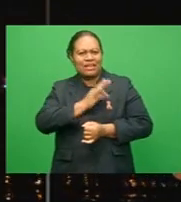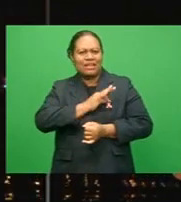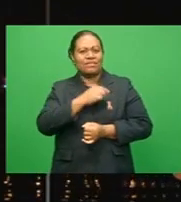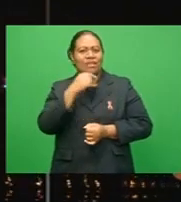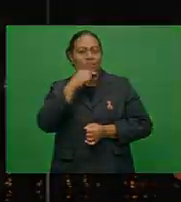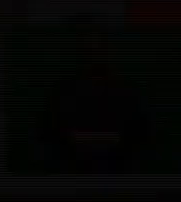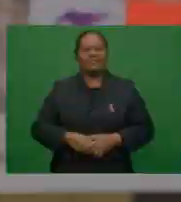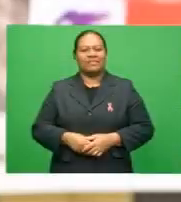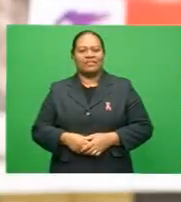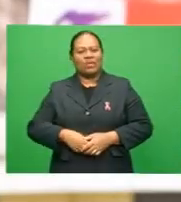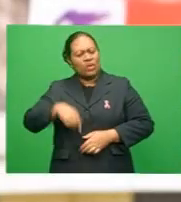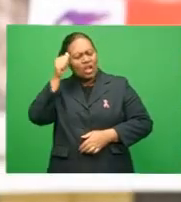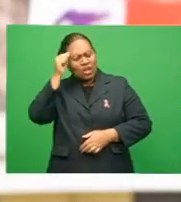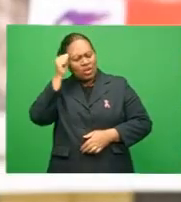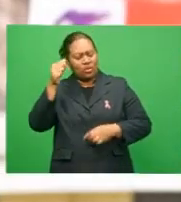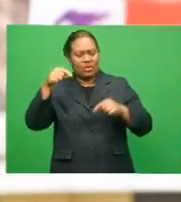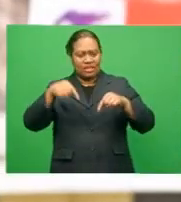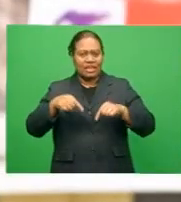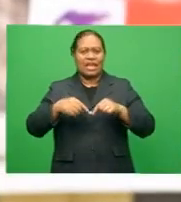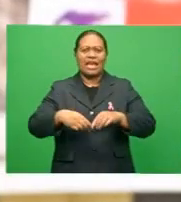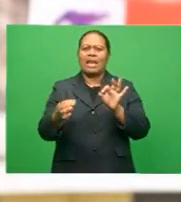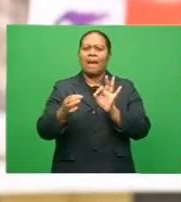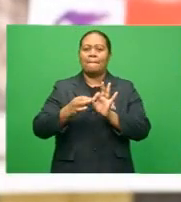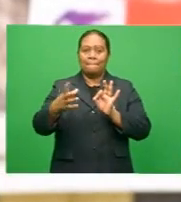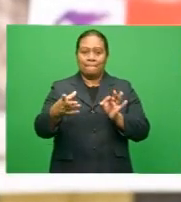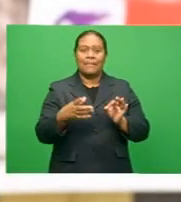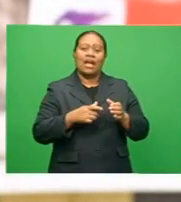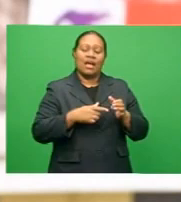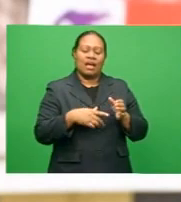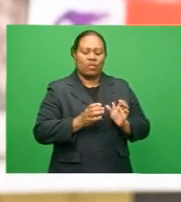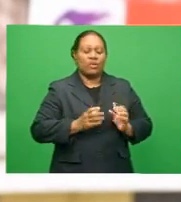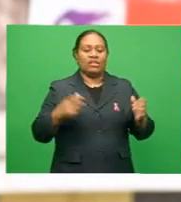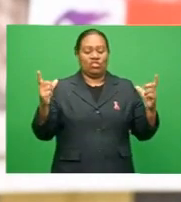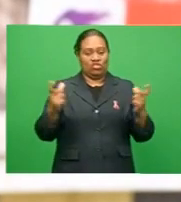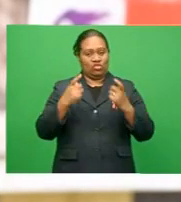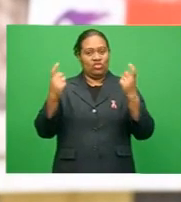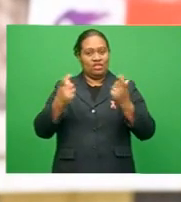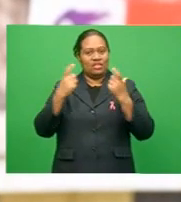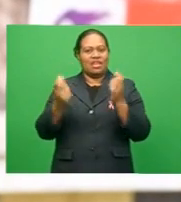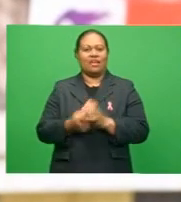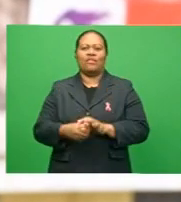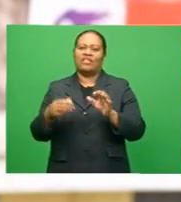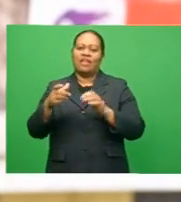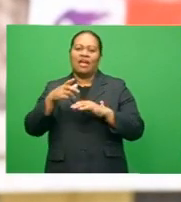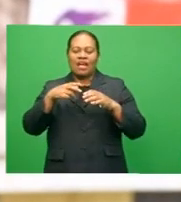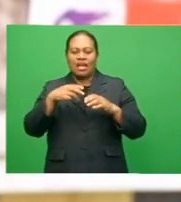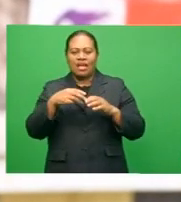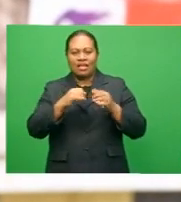for bigger things. Here at Bangasau Housing, we only cheer for the Melbourne Storm.